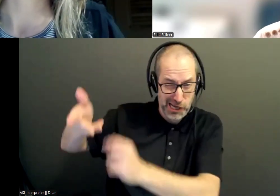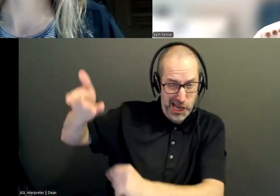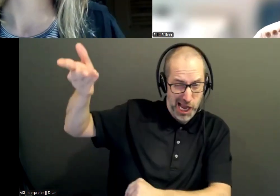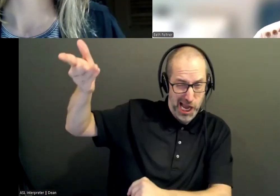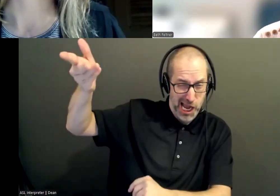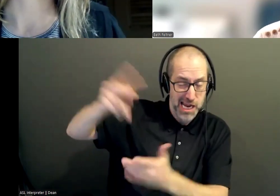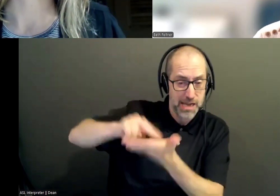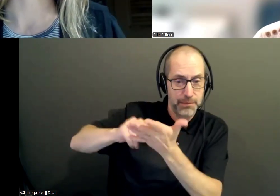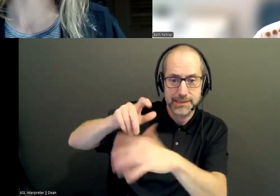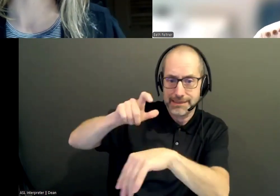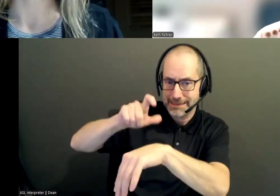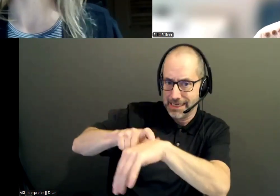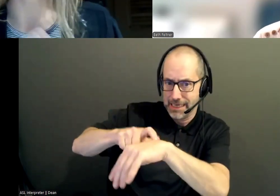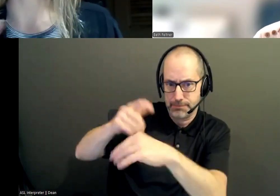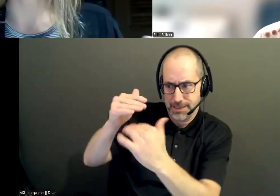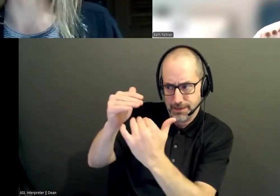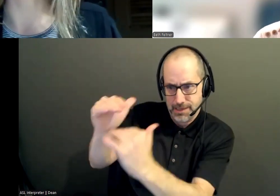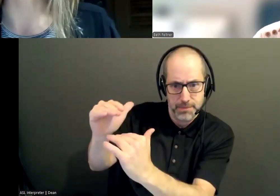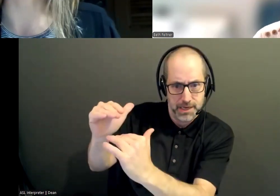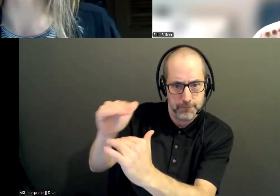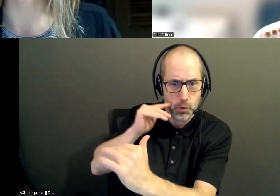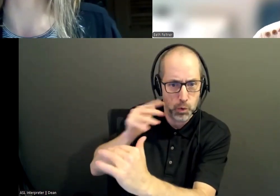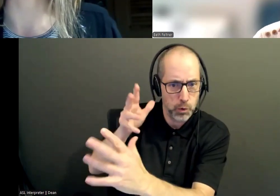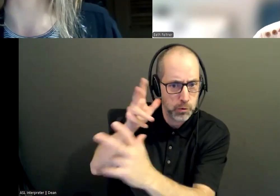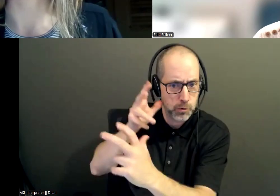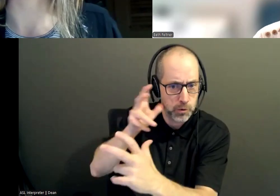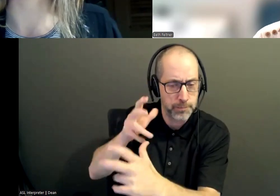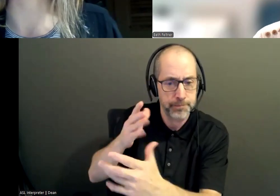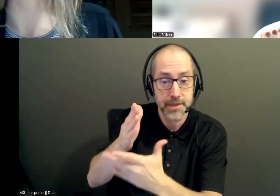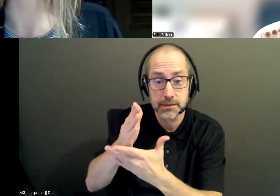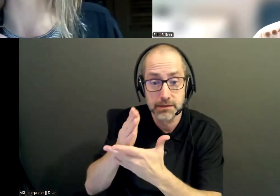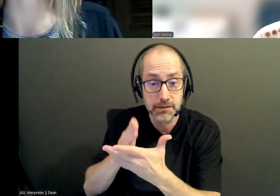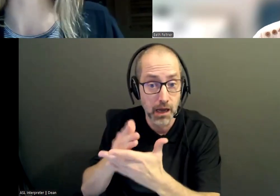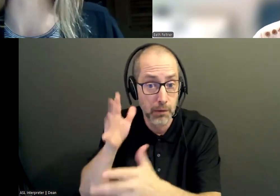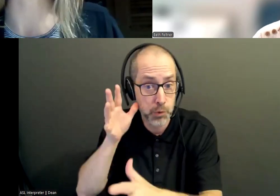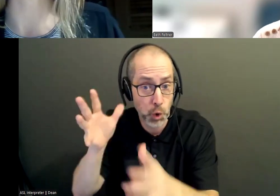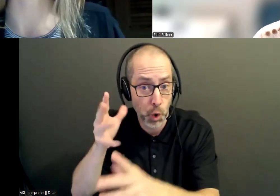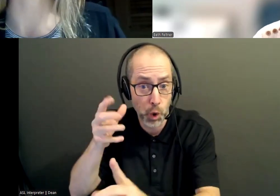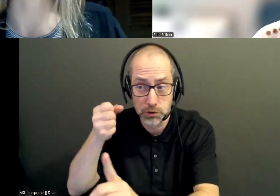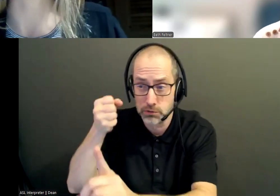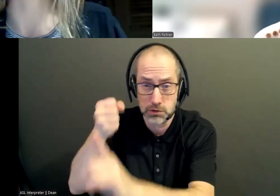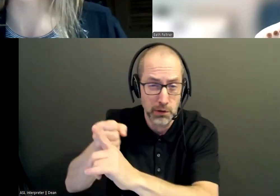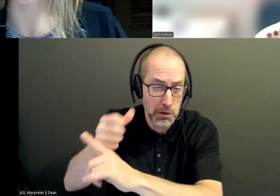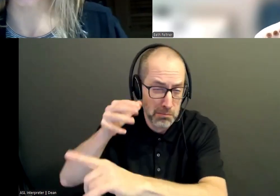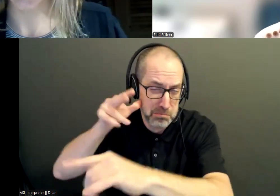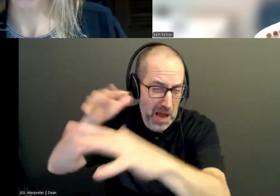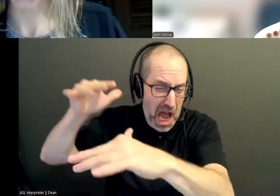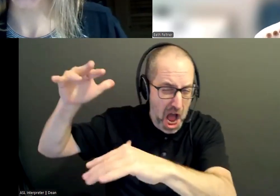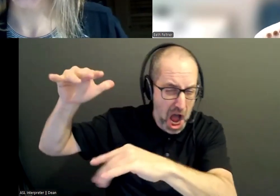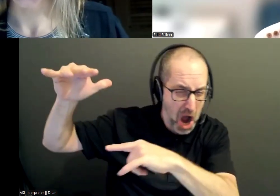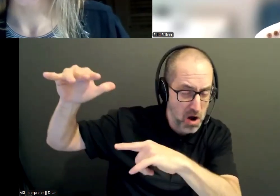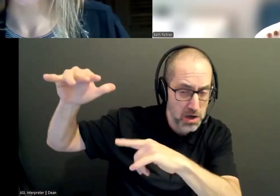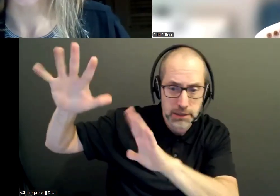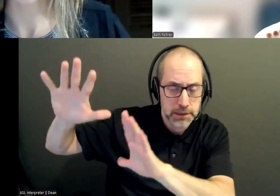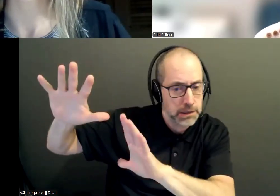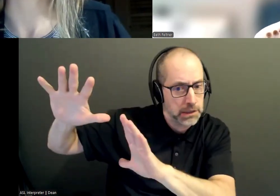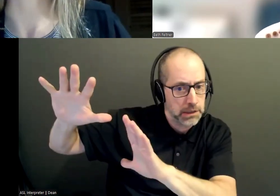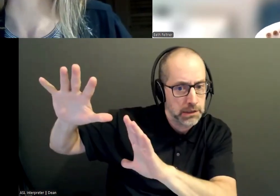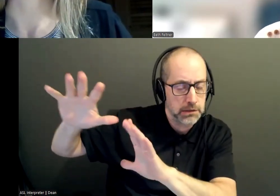Um, so there's certain levels of noise where, you can only be in that level of noise for an hour.